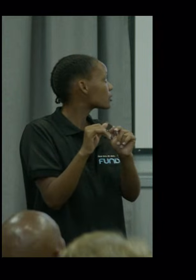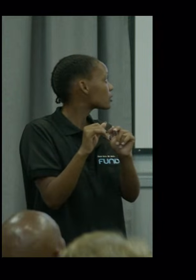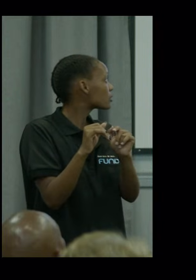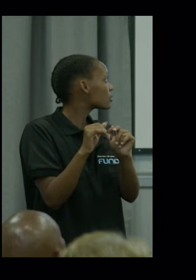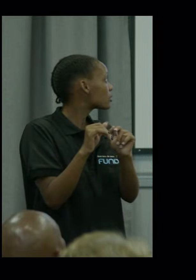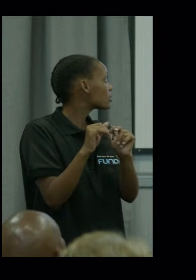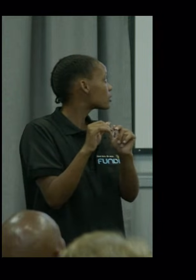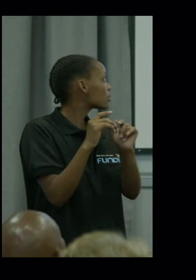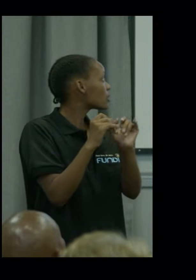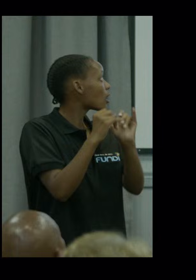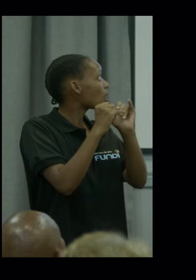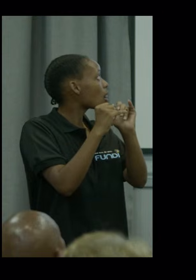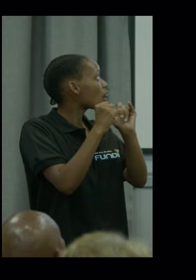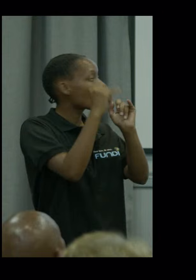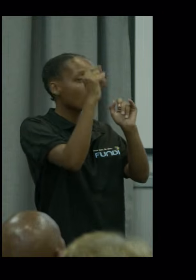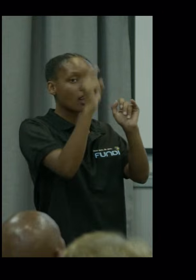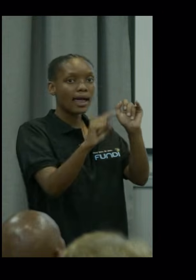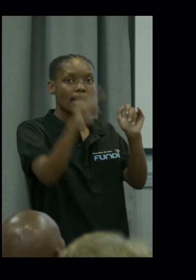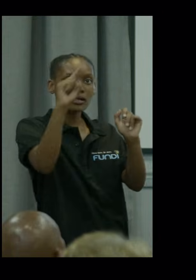those who want to know.